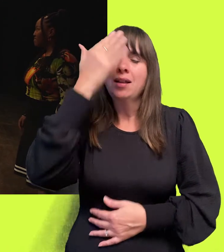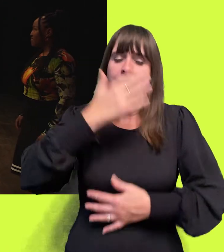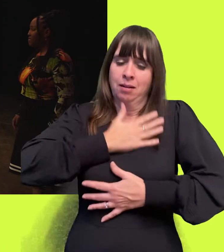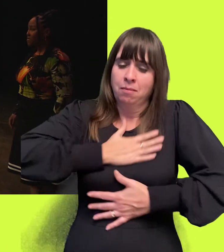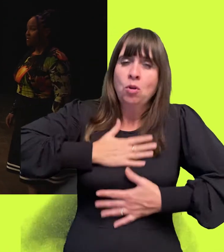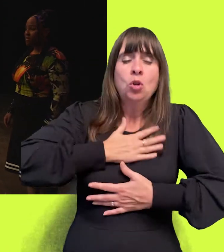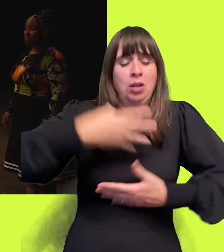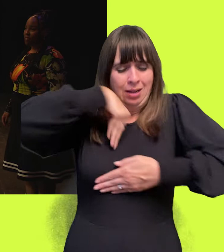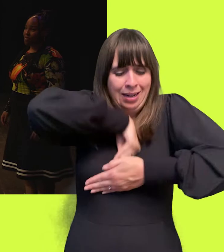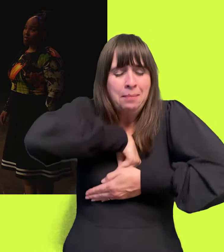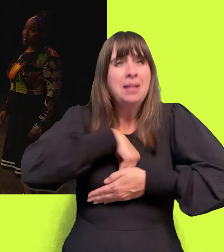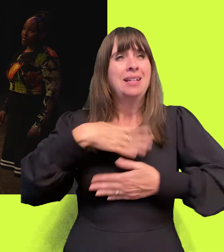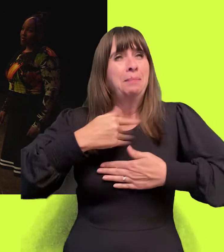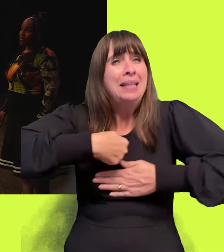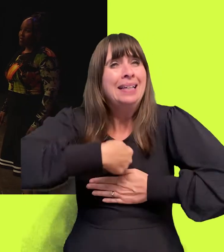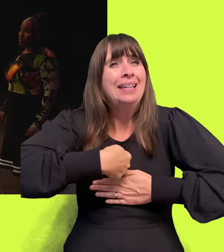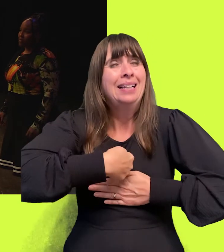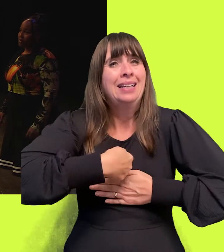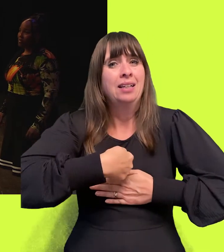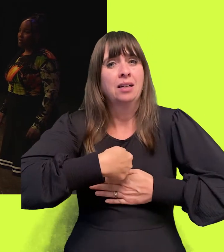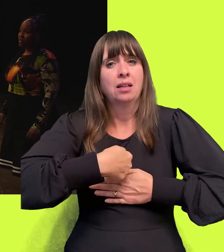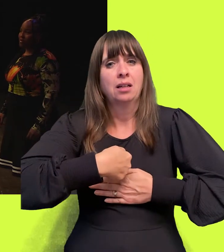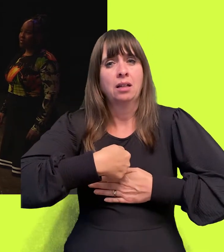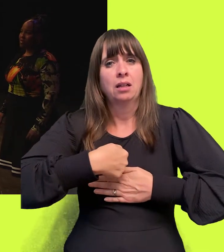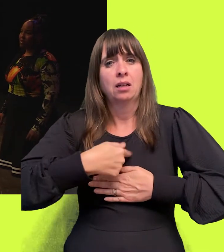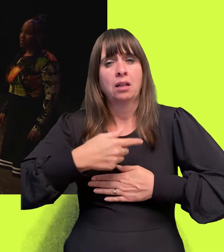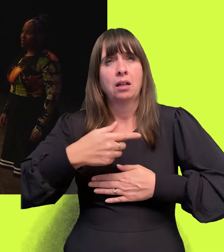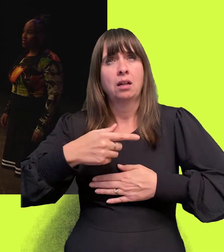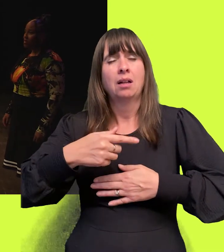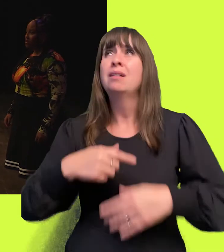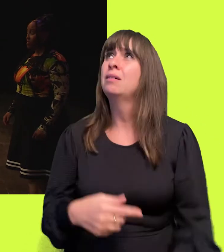atgofion fi. Stod allan o'r môr,